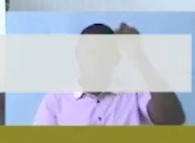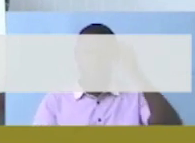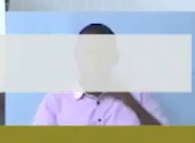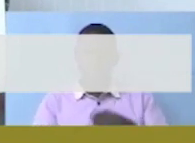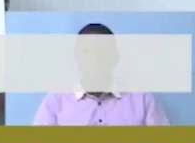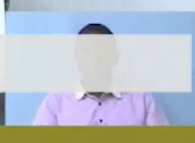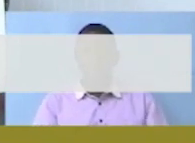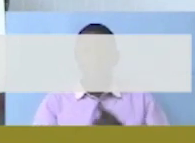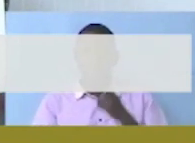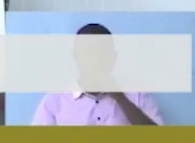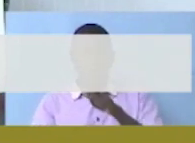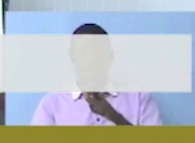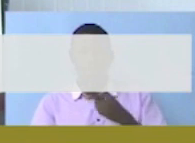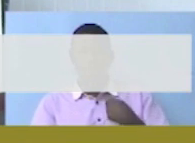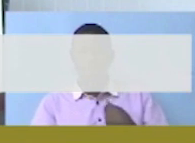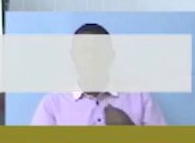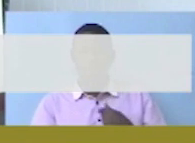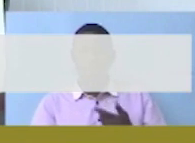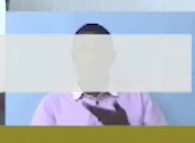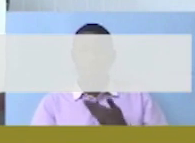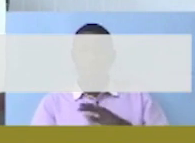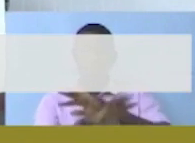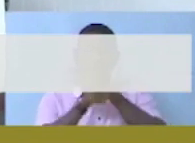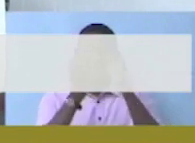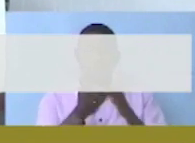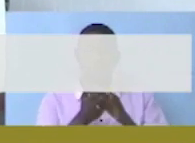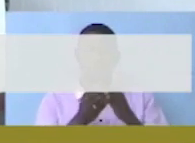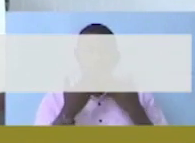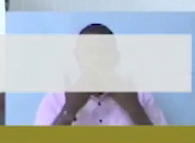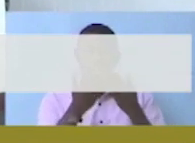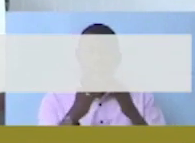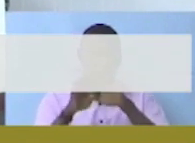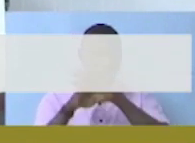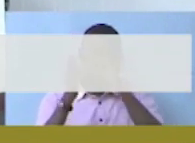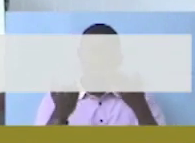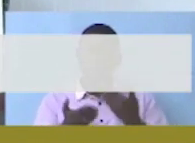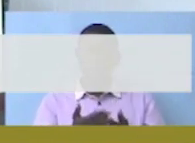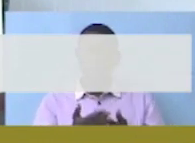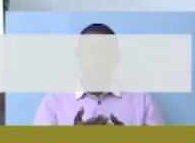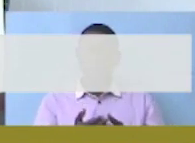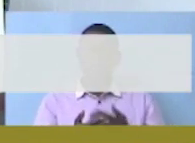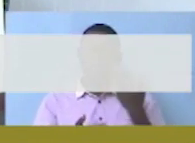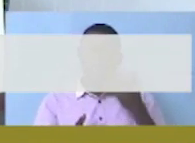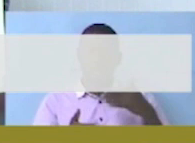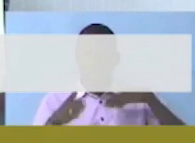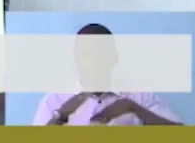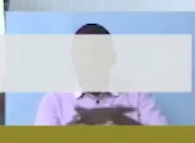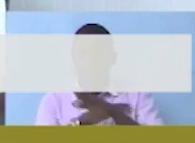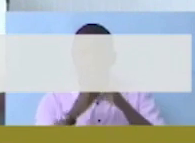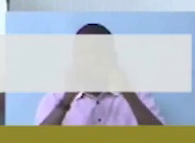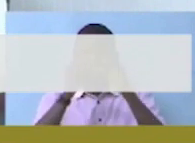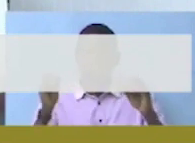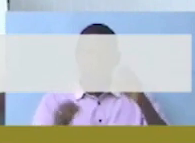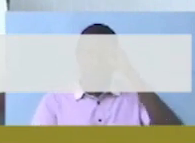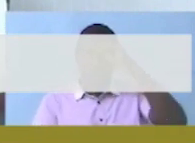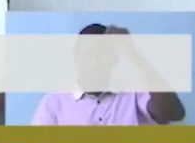for me, ci ak sans, I had all the informations already. Amna bataxal yeb. And no sooner I entered, ci lu yag